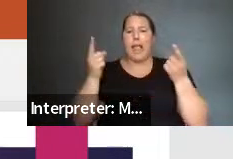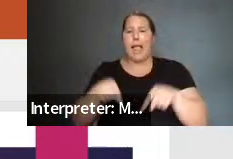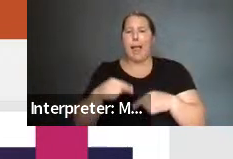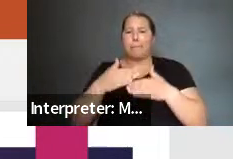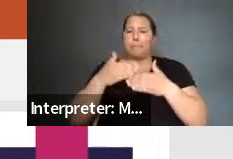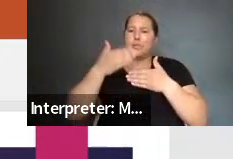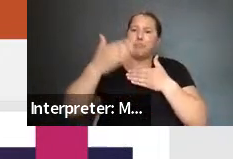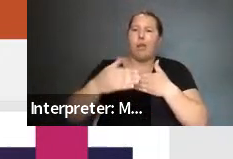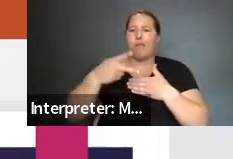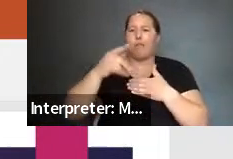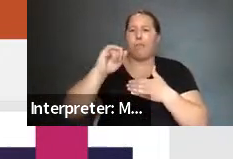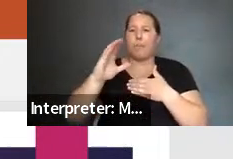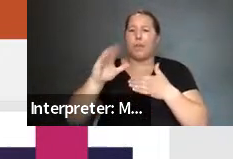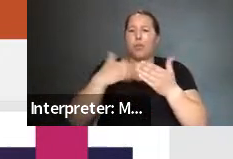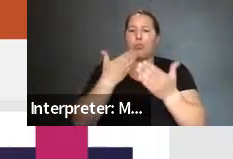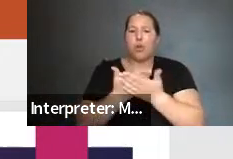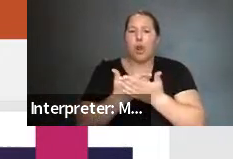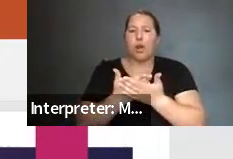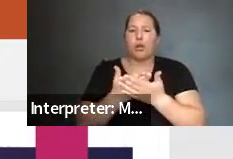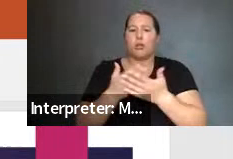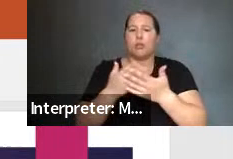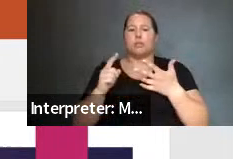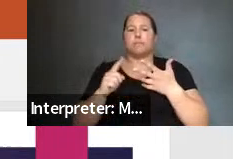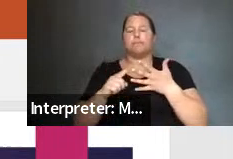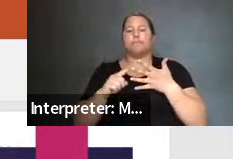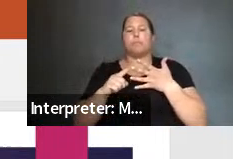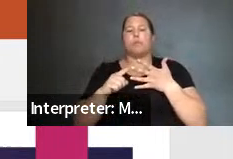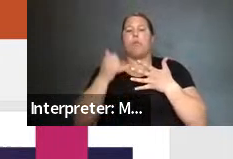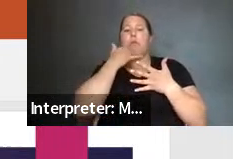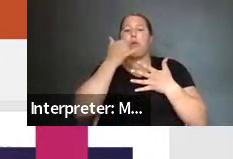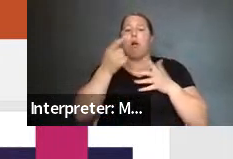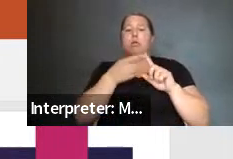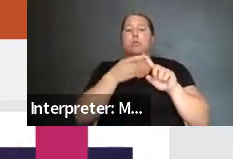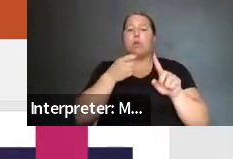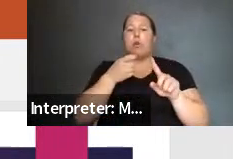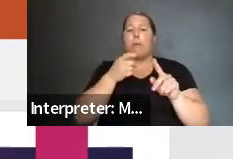arrived on scene? Calls by referral type.